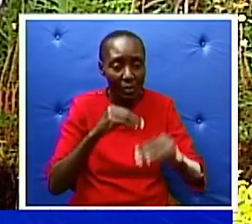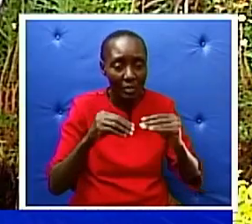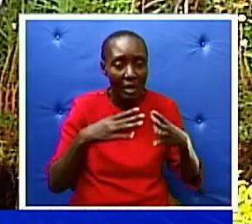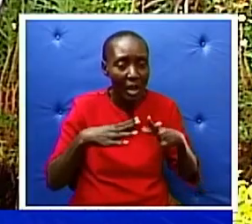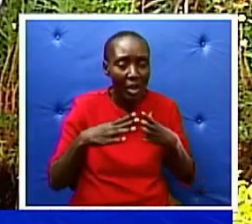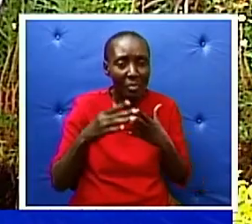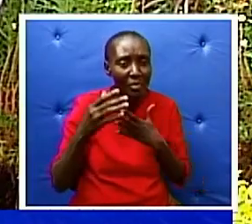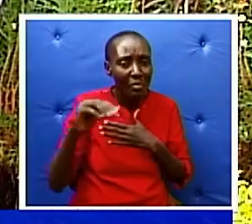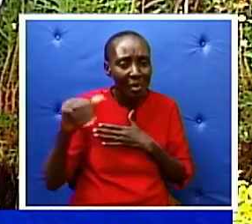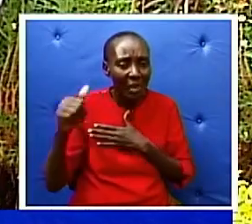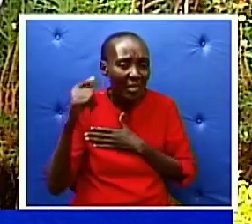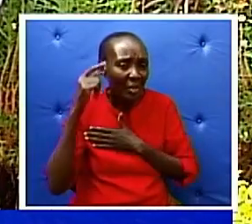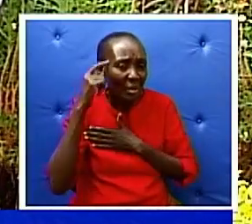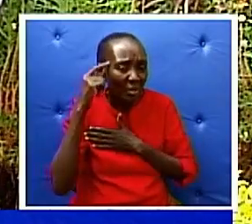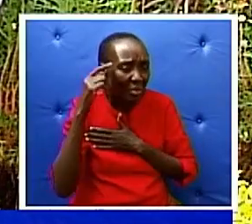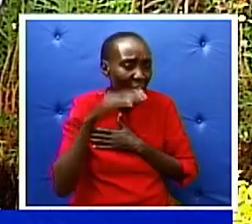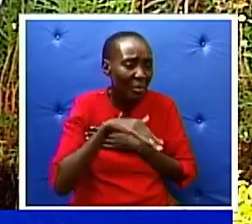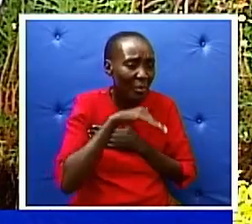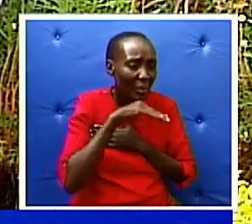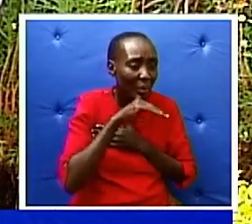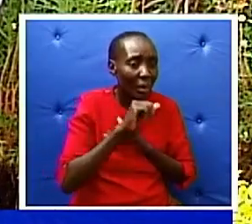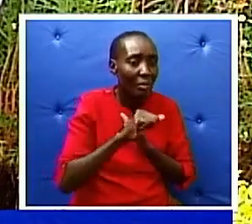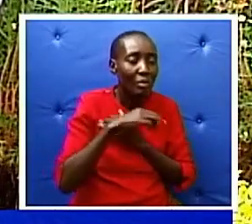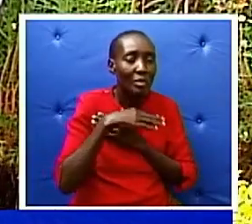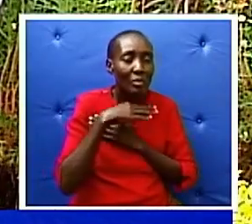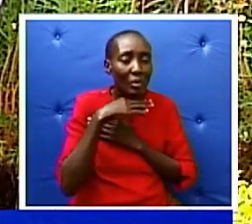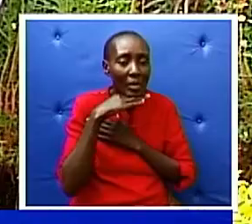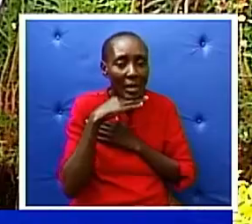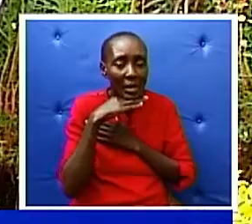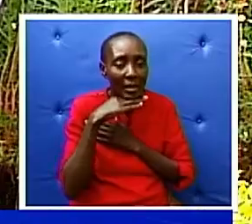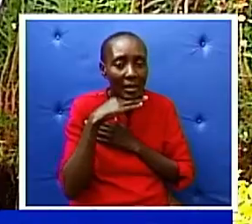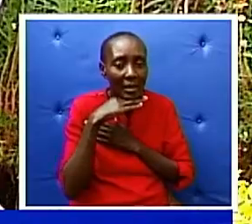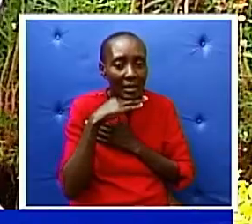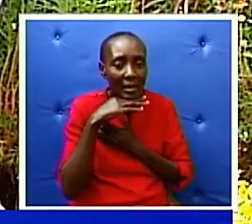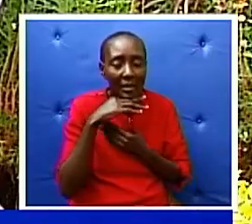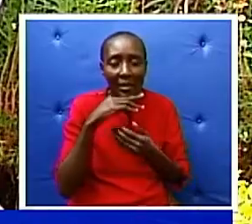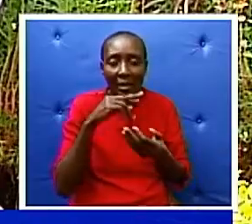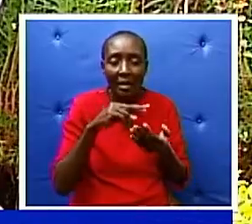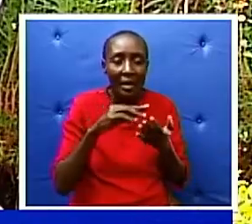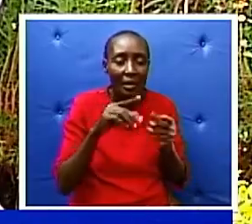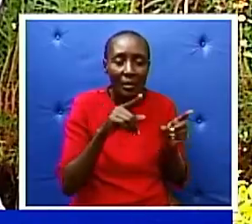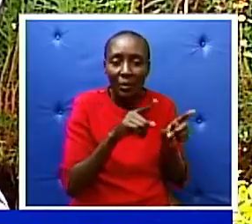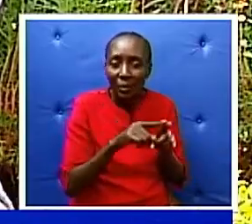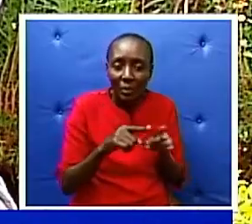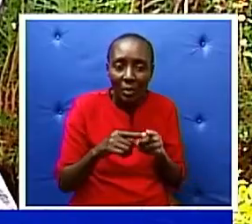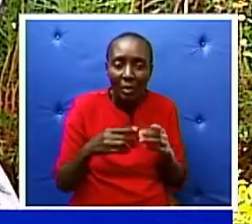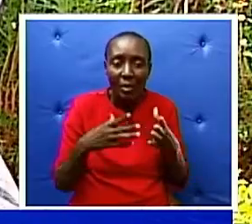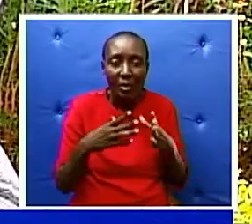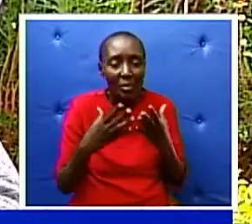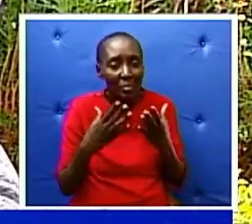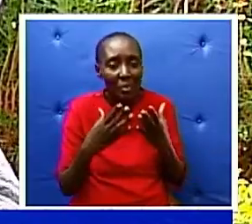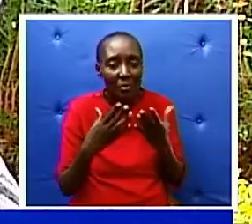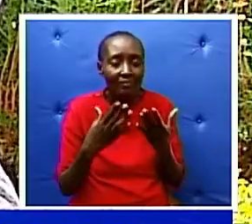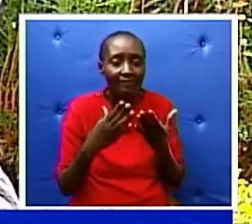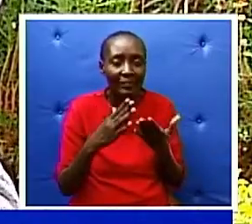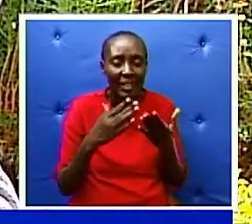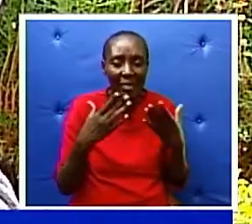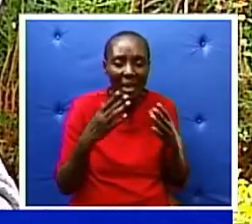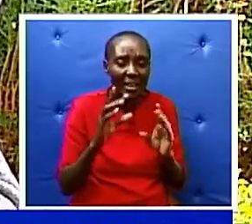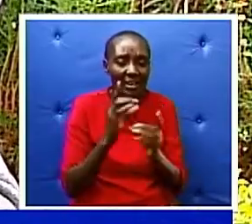go. And there was a different tune to what Baba was saying, because we made the